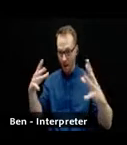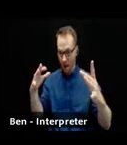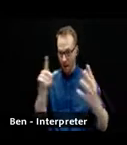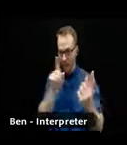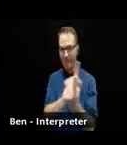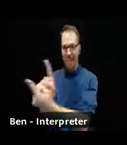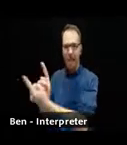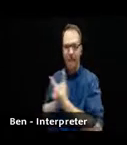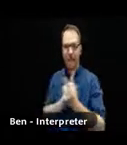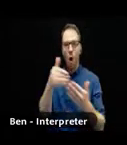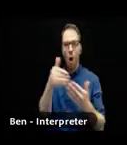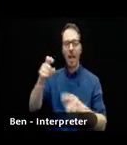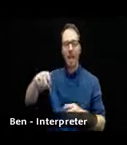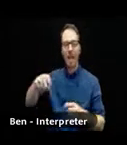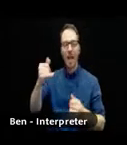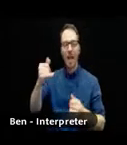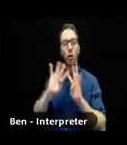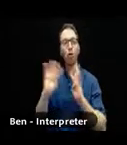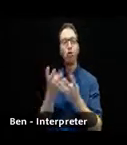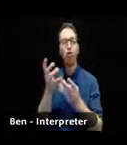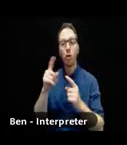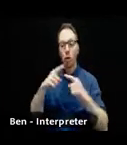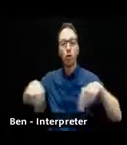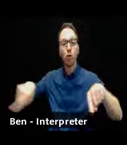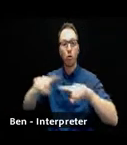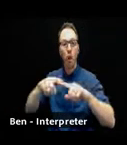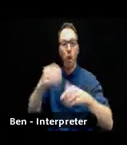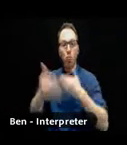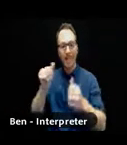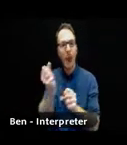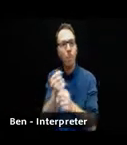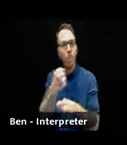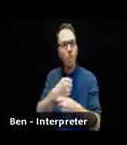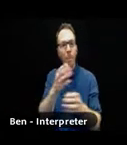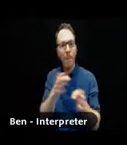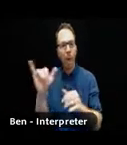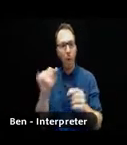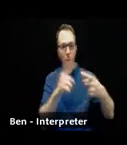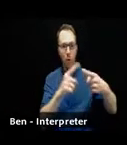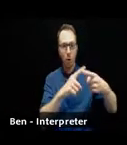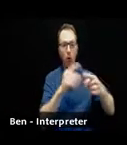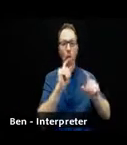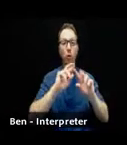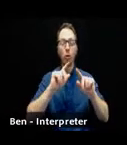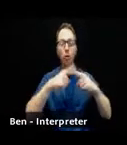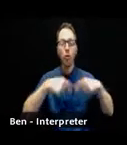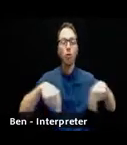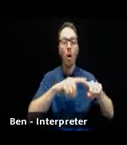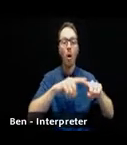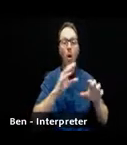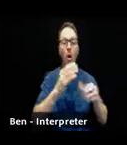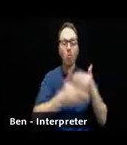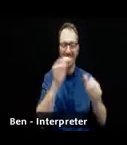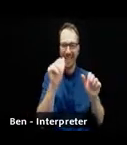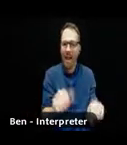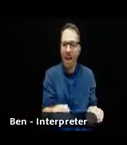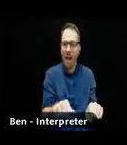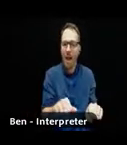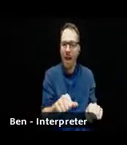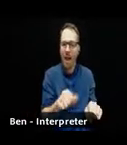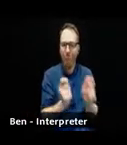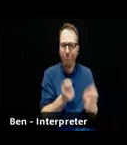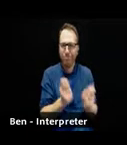needs. Circle process can also produce a plan, and circle process can also be sort of tailored in a